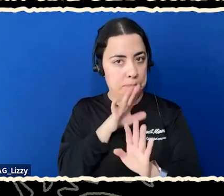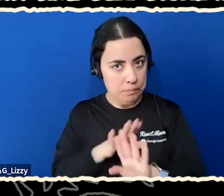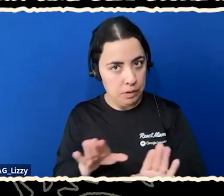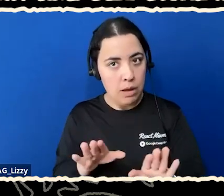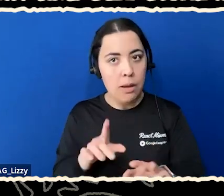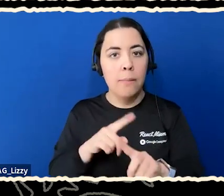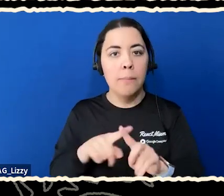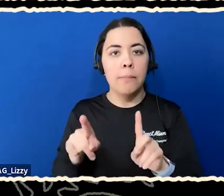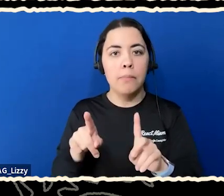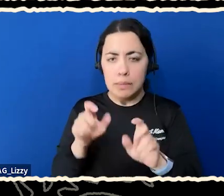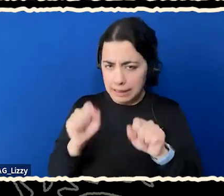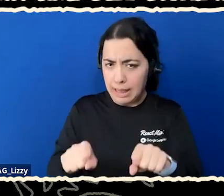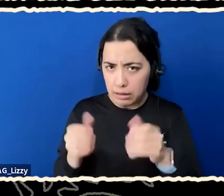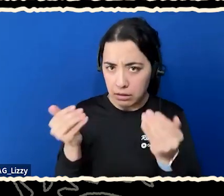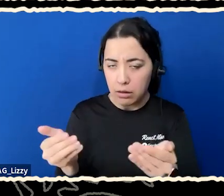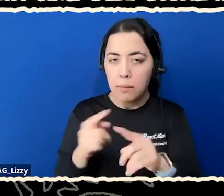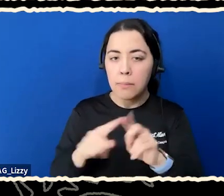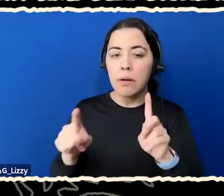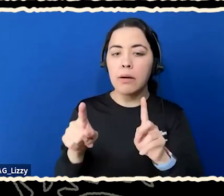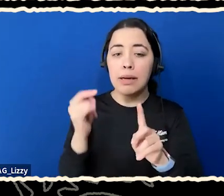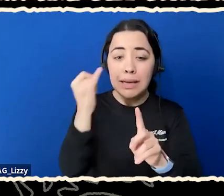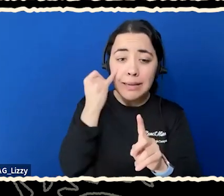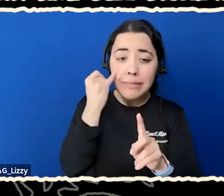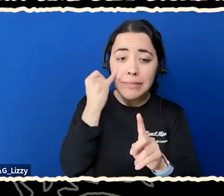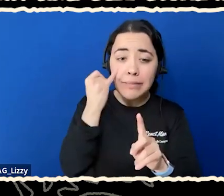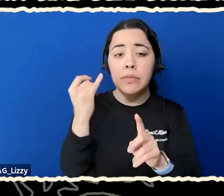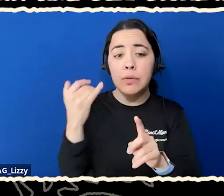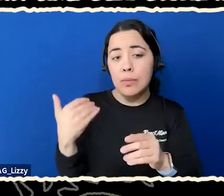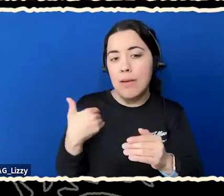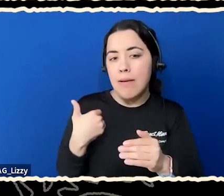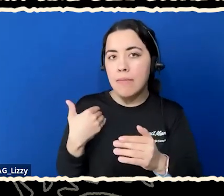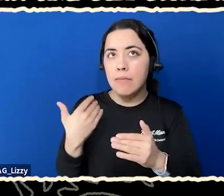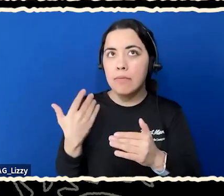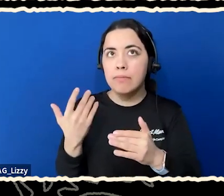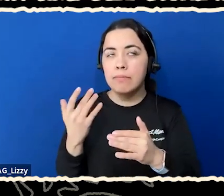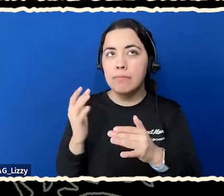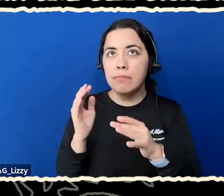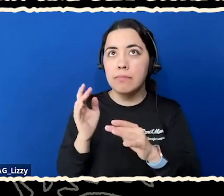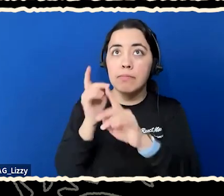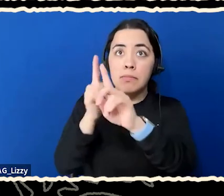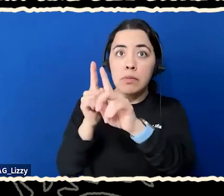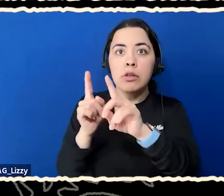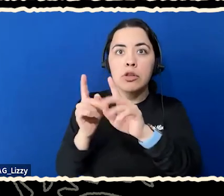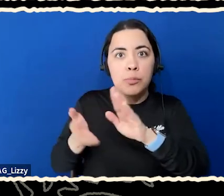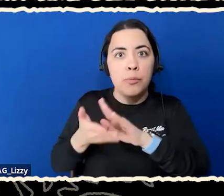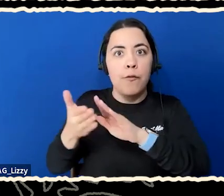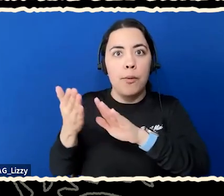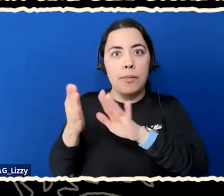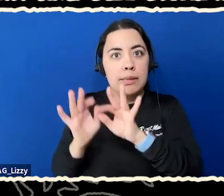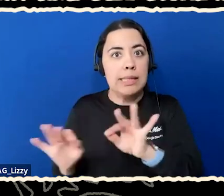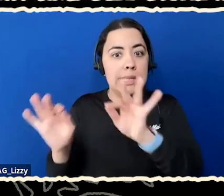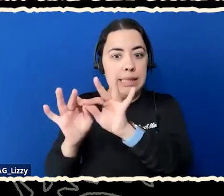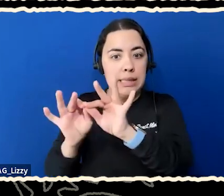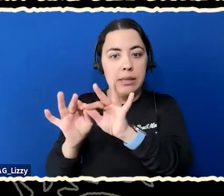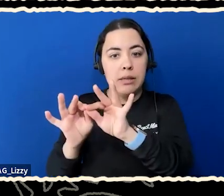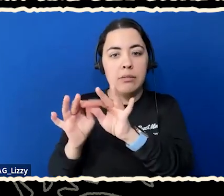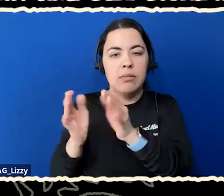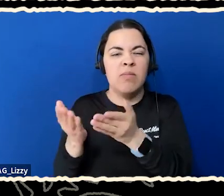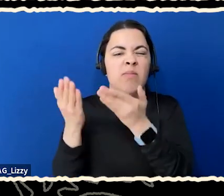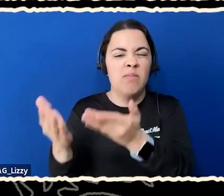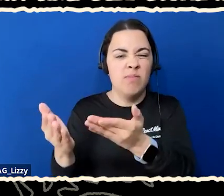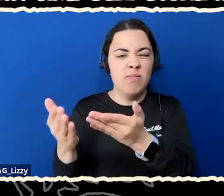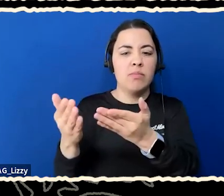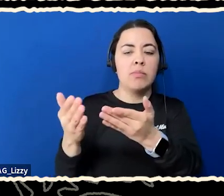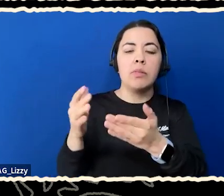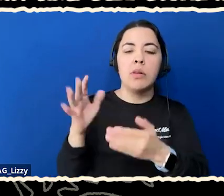is key, when you have like a really hot path, reach for a for loop instead. And these were just a couple of examples of patterns